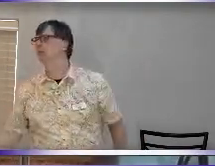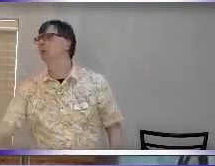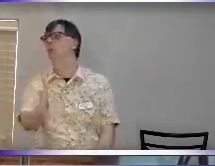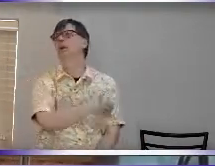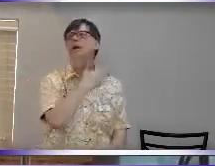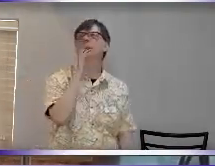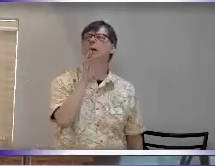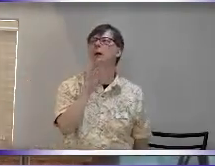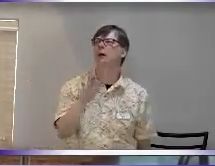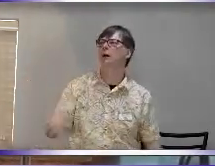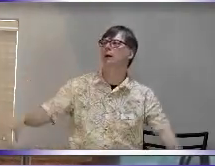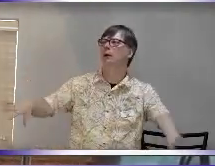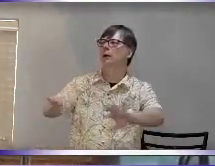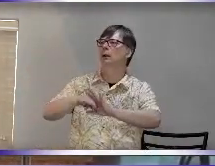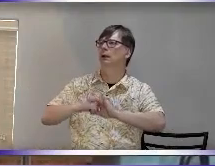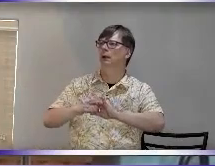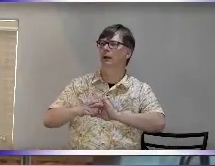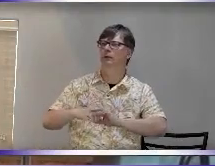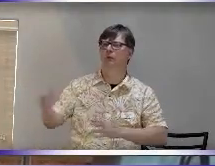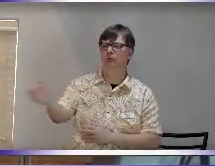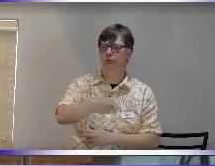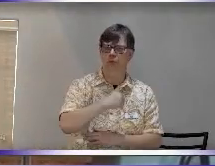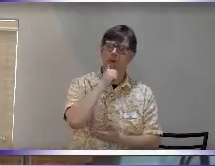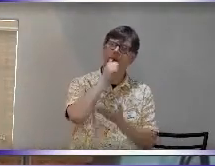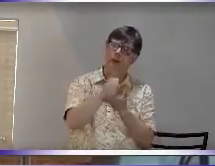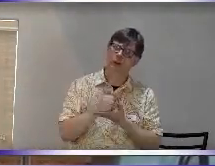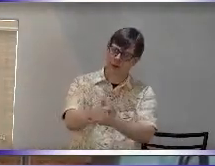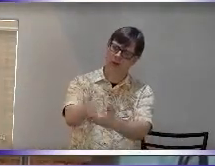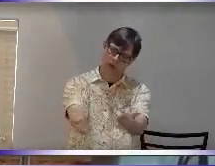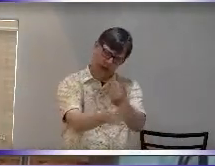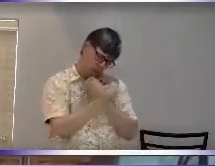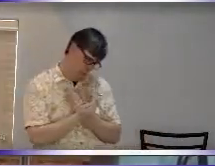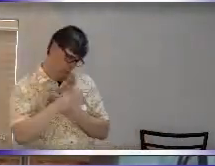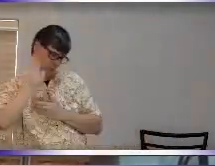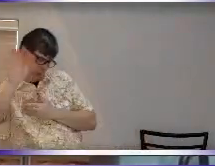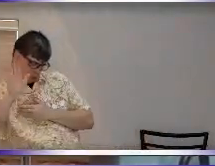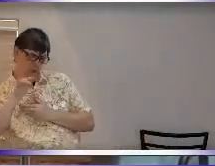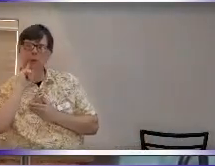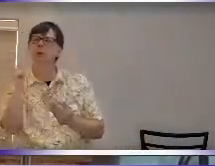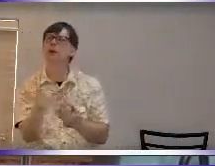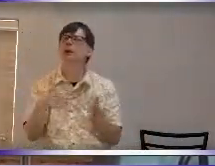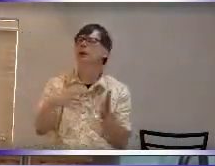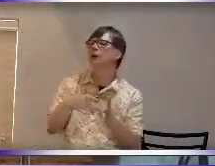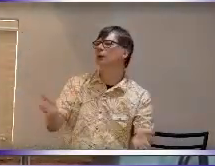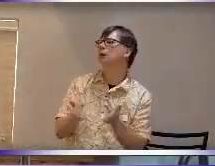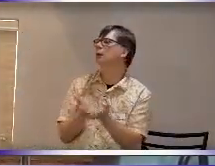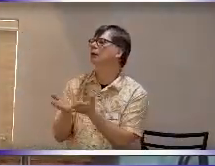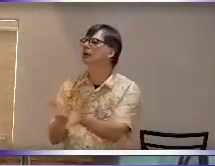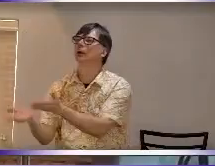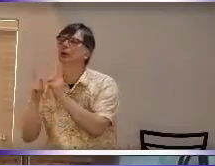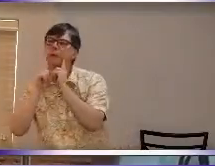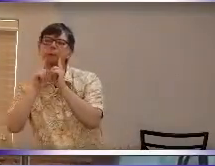are, the collective we, can help to embrace that if we can start to share the